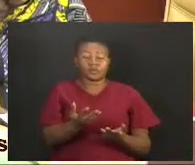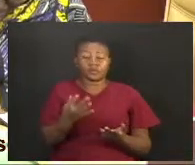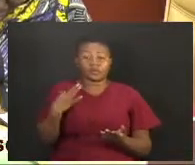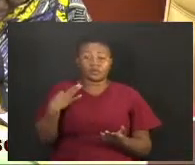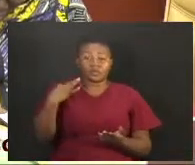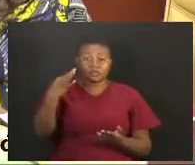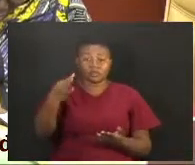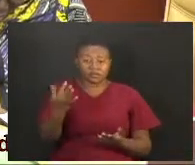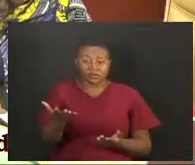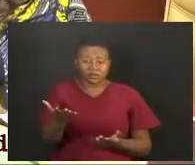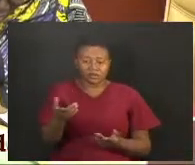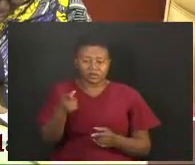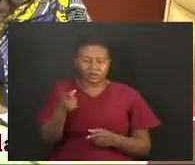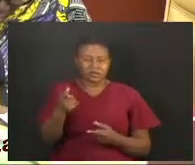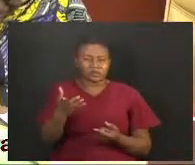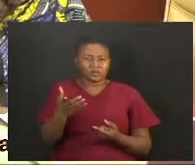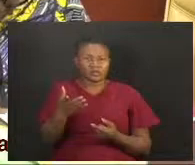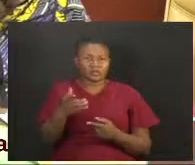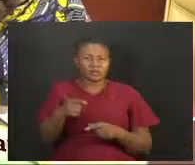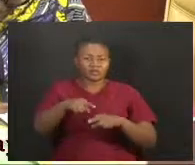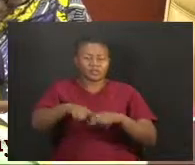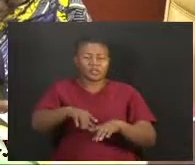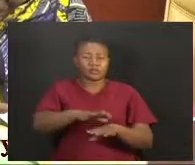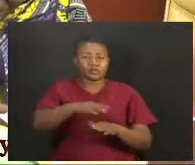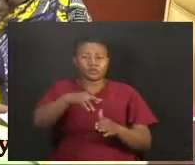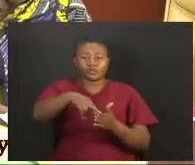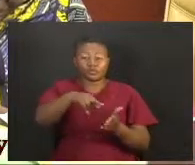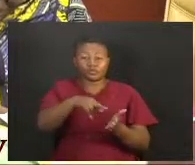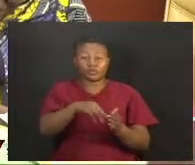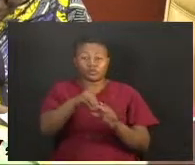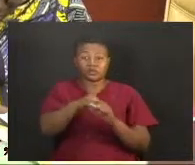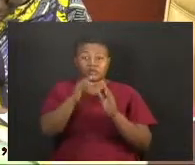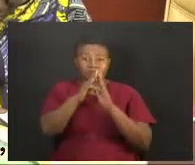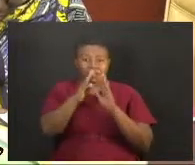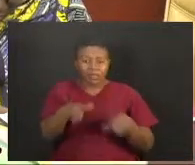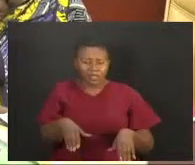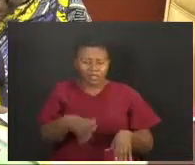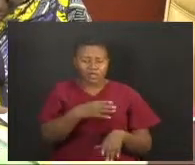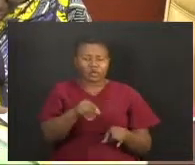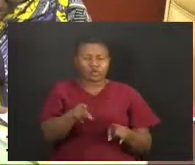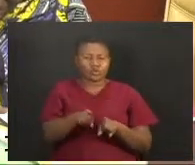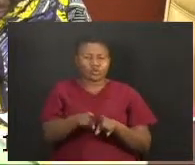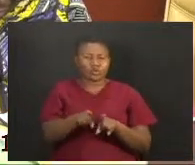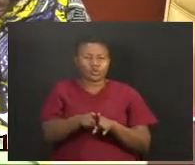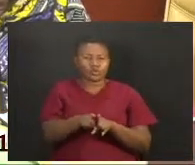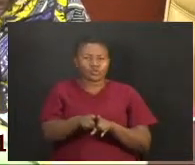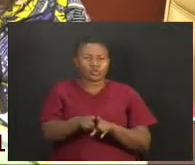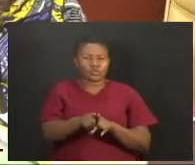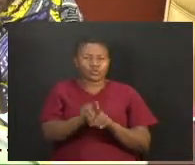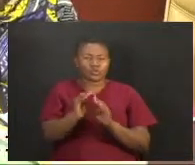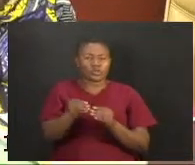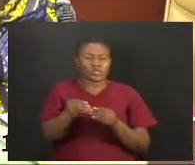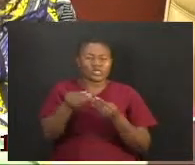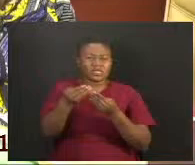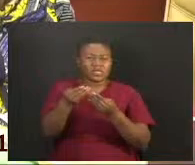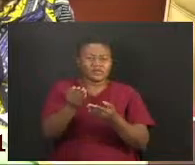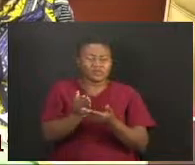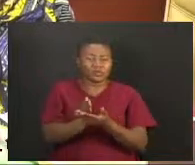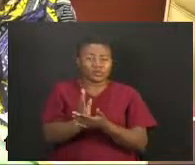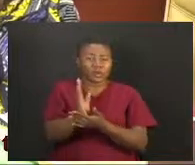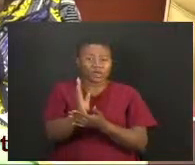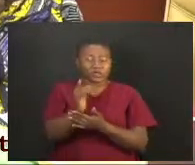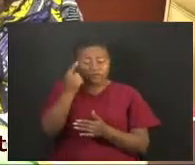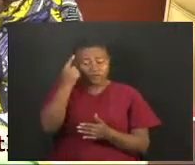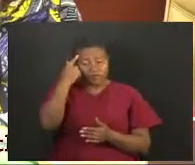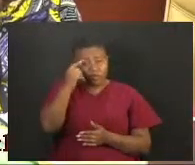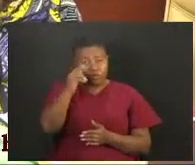anchored on the rules of this House. A mandatory provision in Order